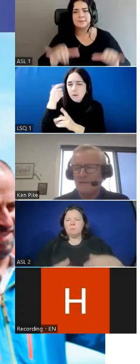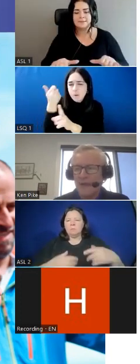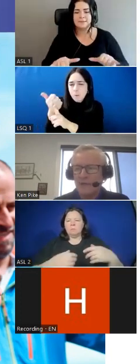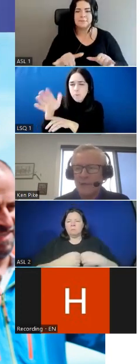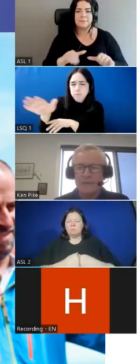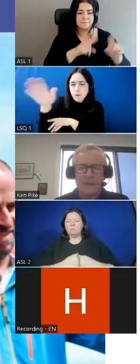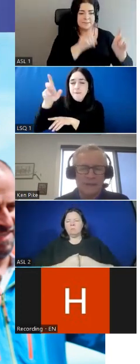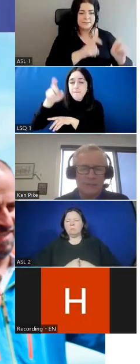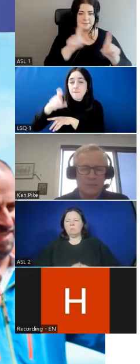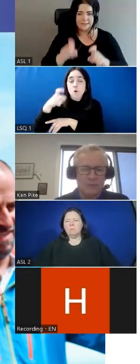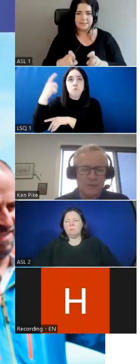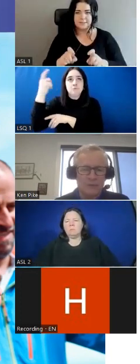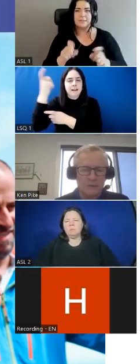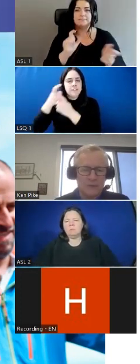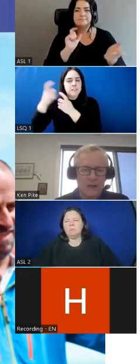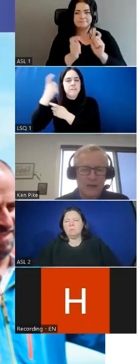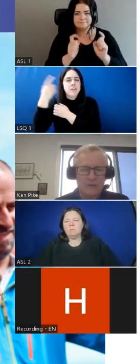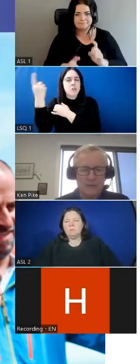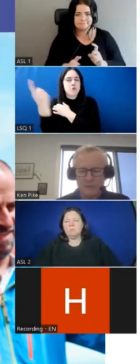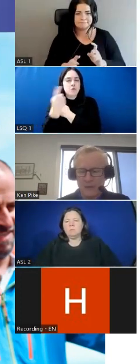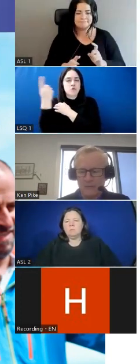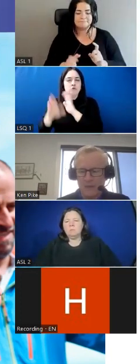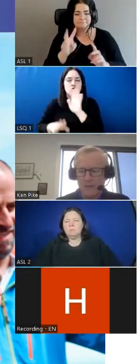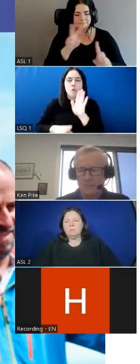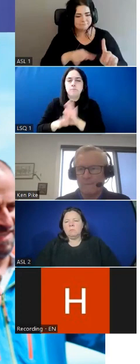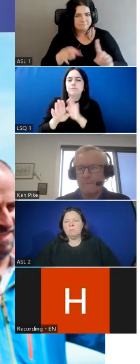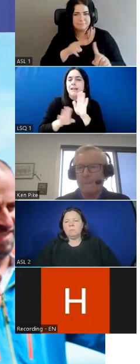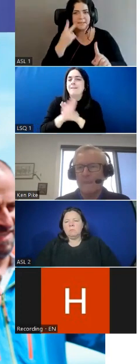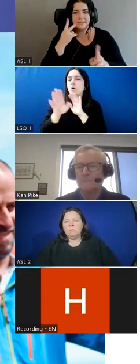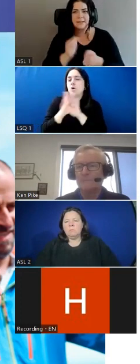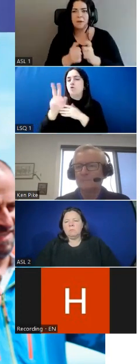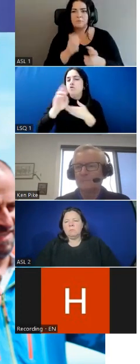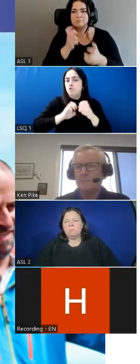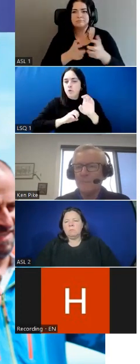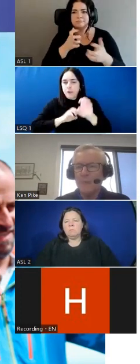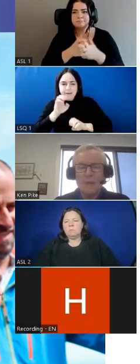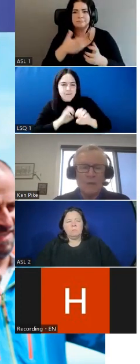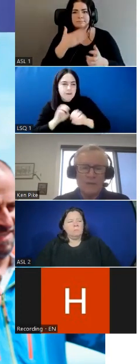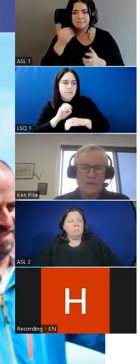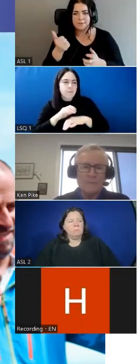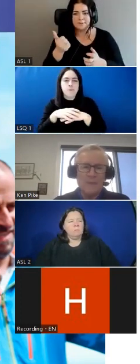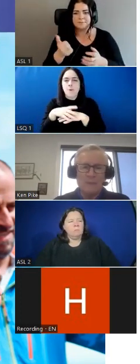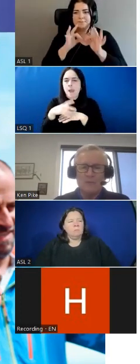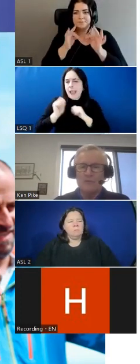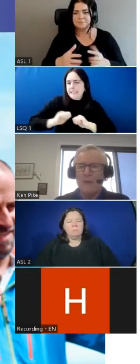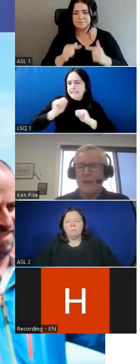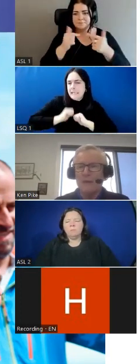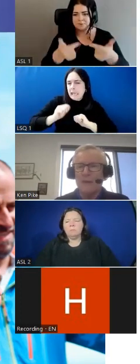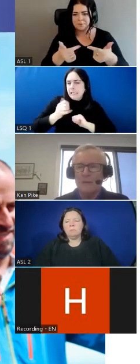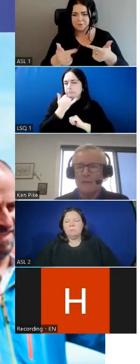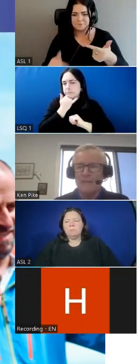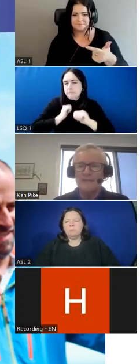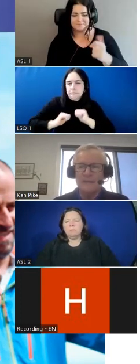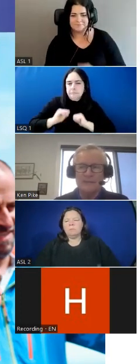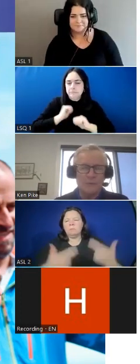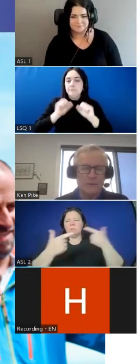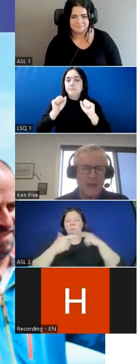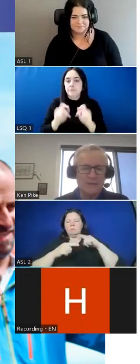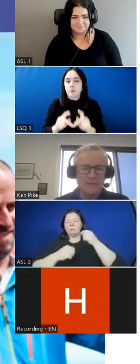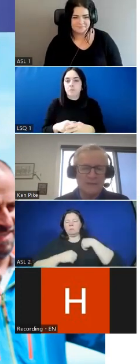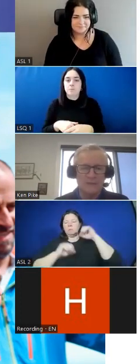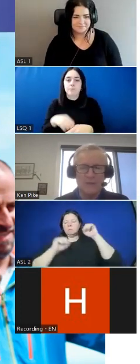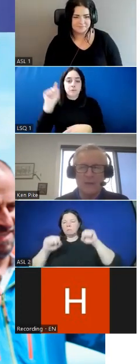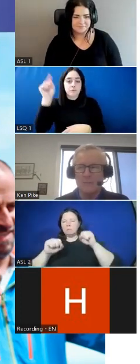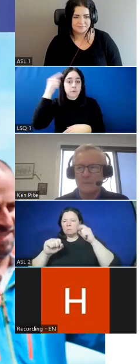evaluating, and improving how we deliver healthcare. We need to be able to track how easy it is